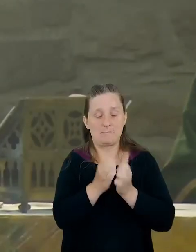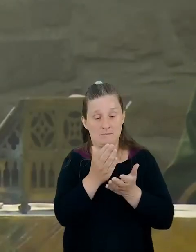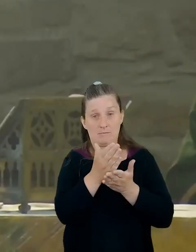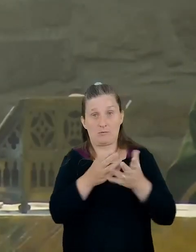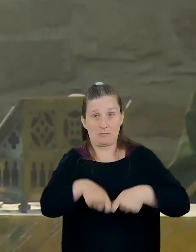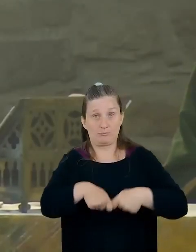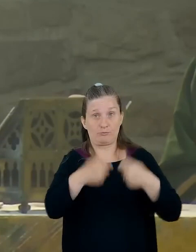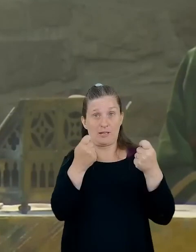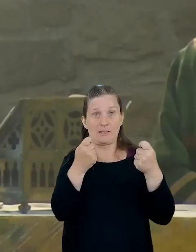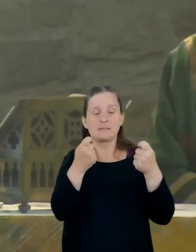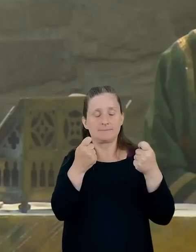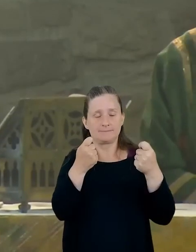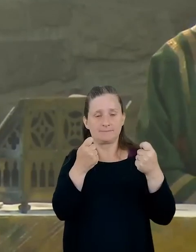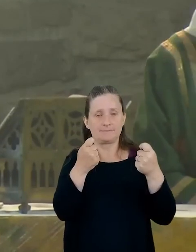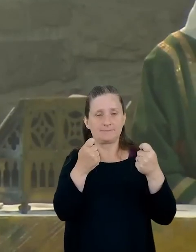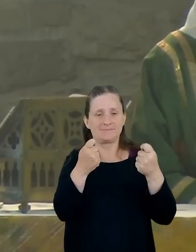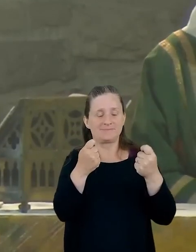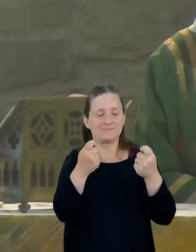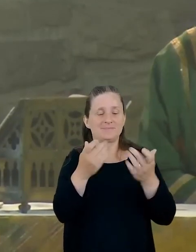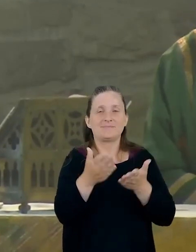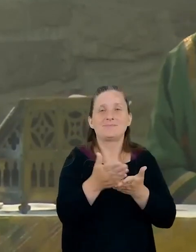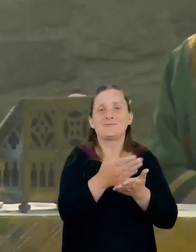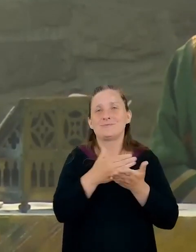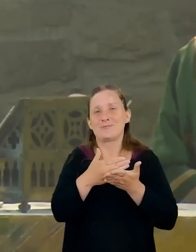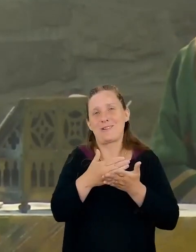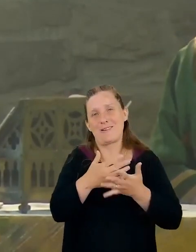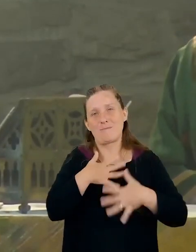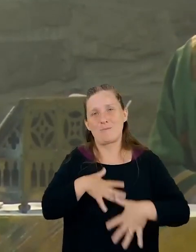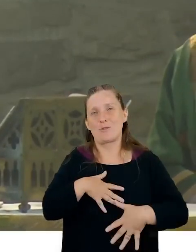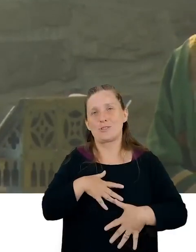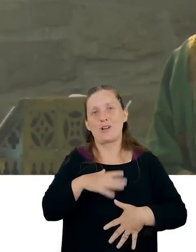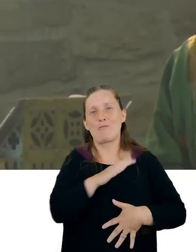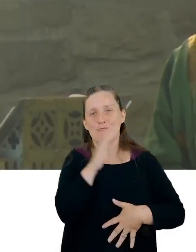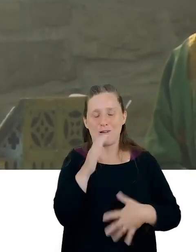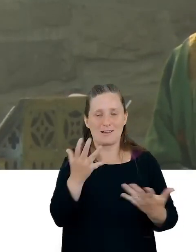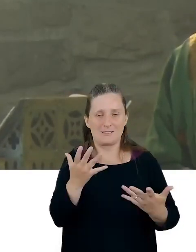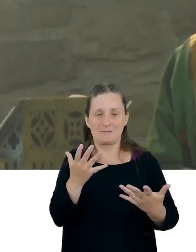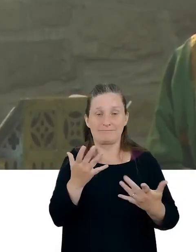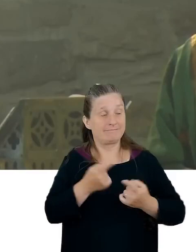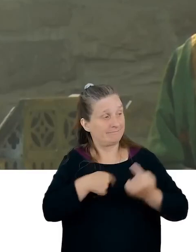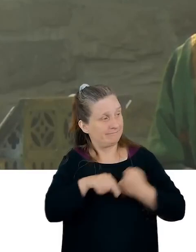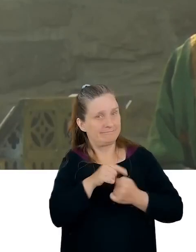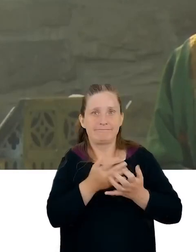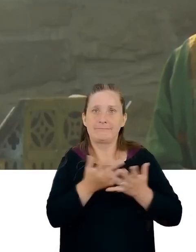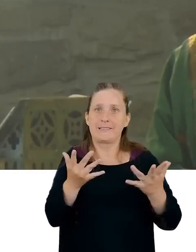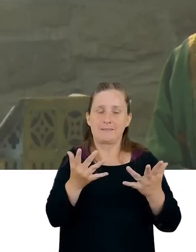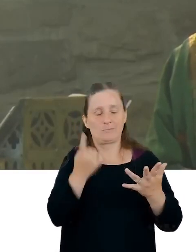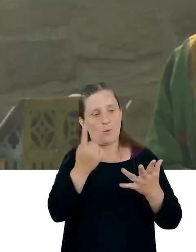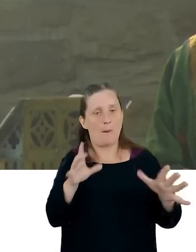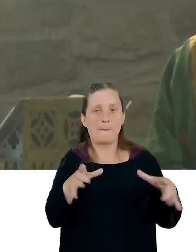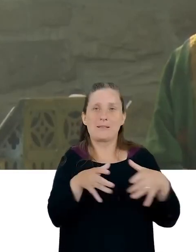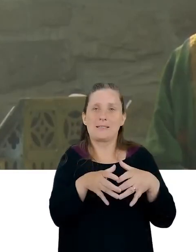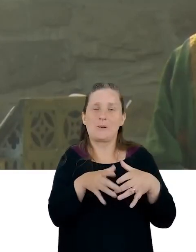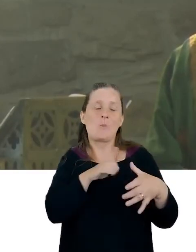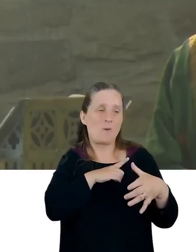We break this bread to share in the body of Christ. Though we are many,